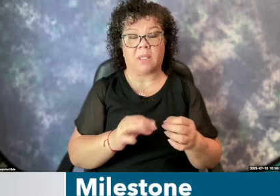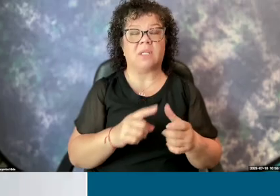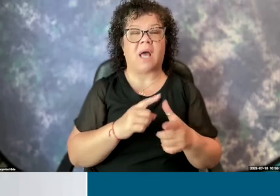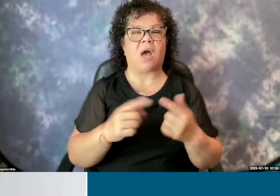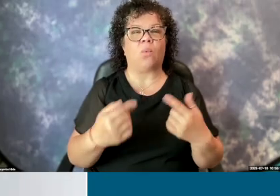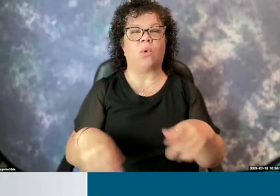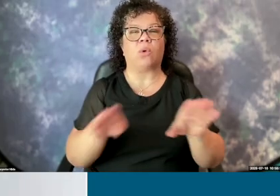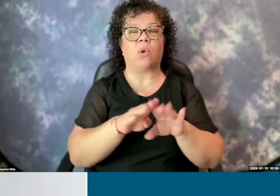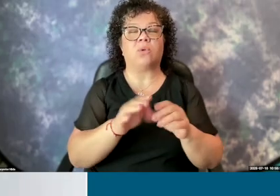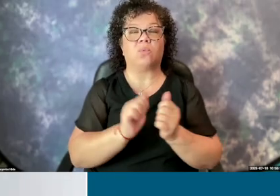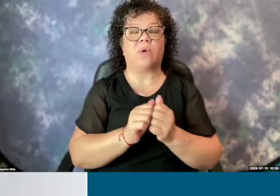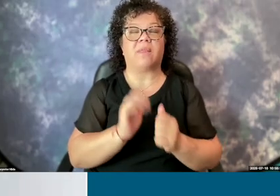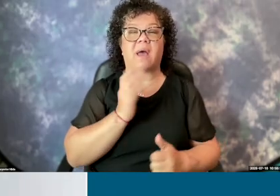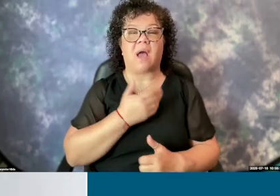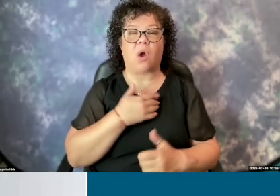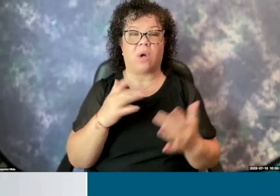please.